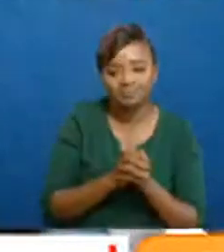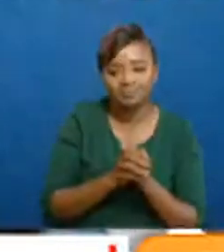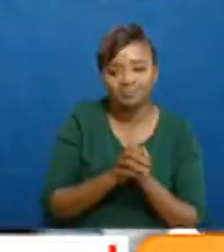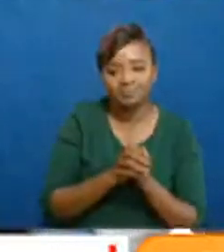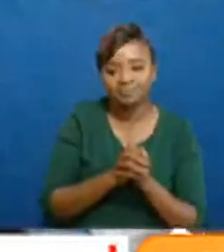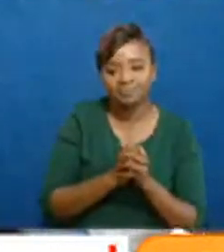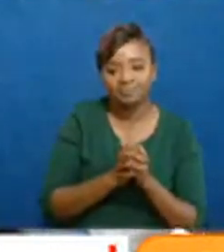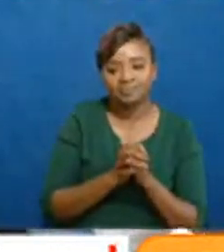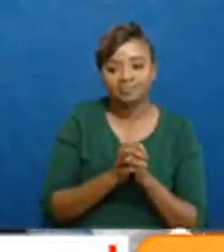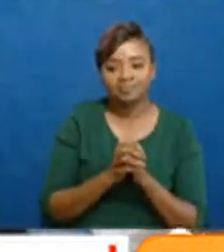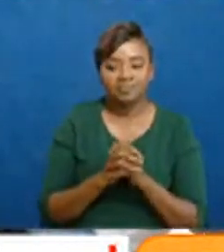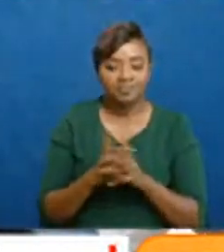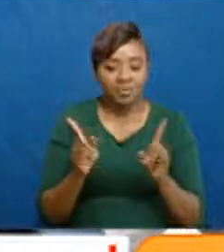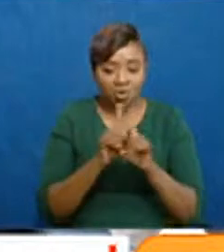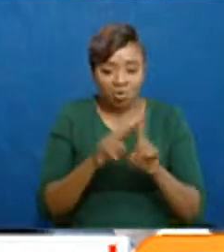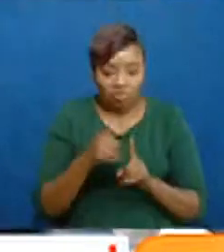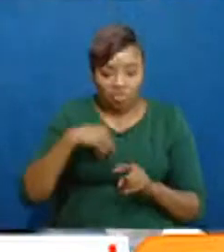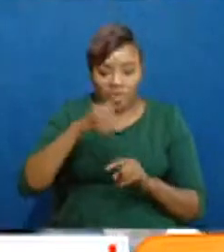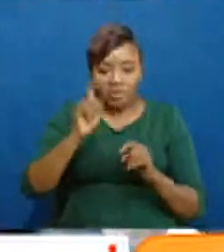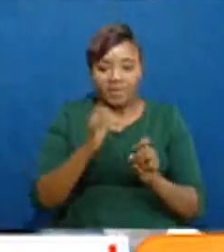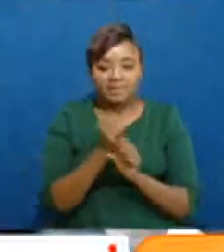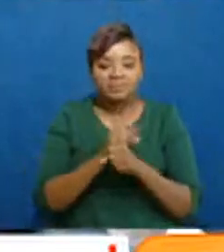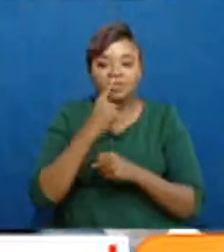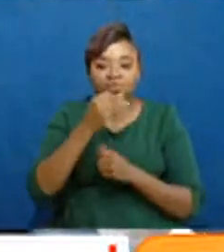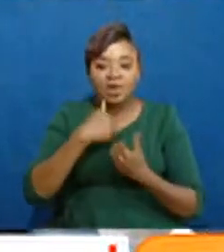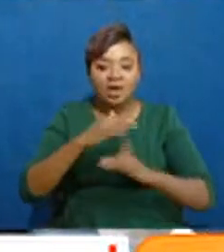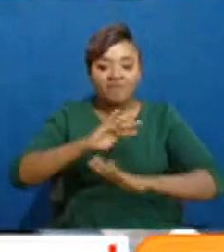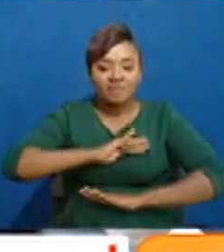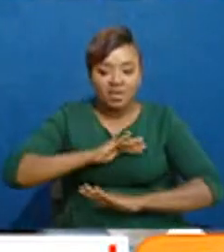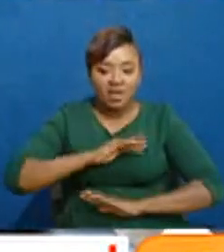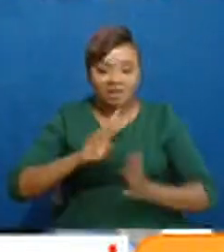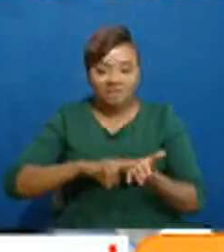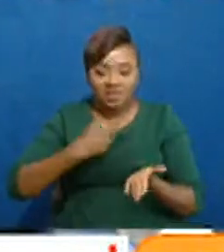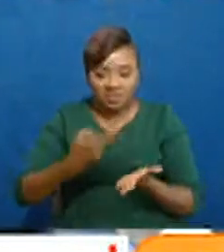is sufficient resources that can be there and that can be